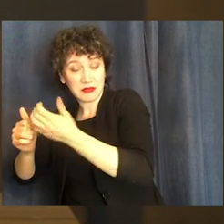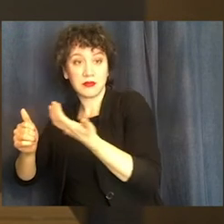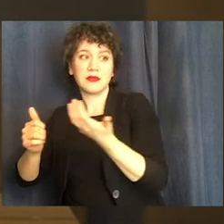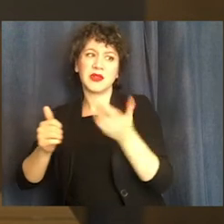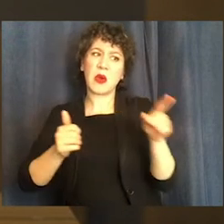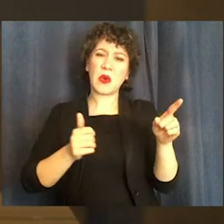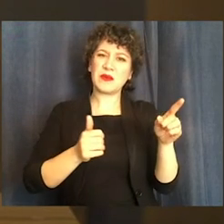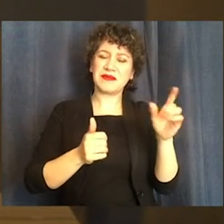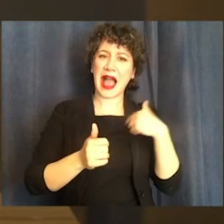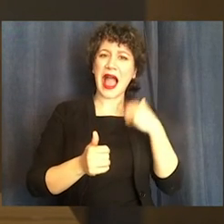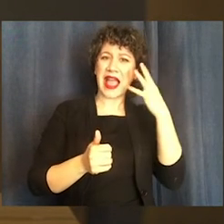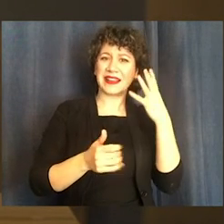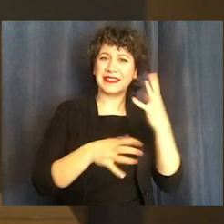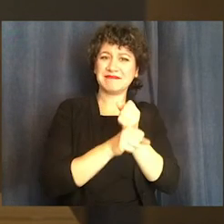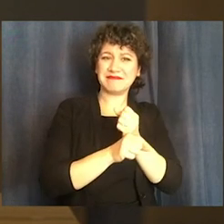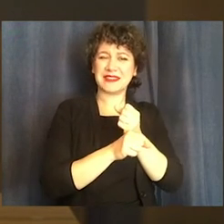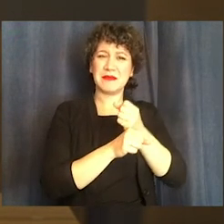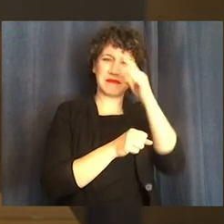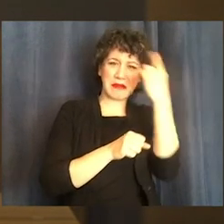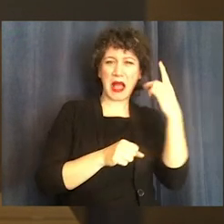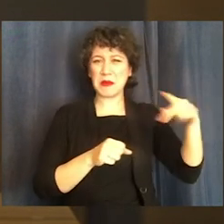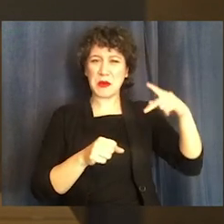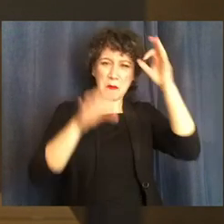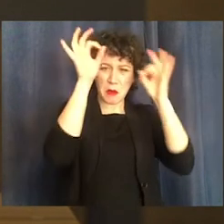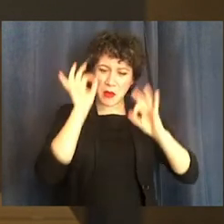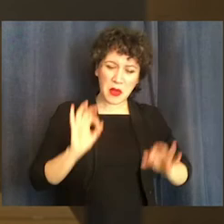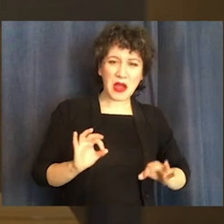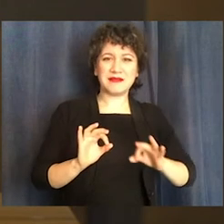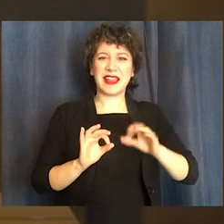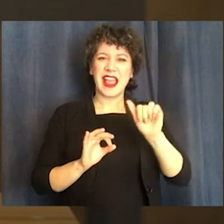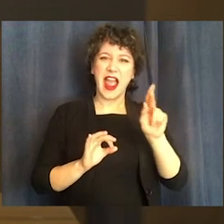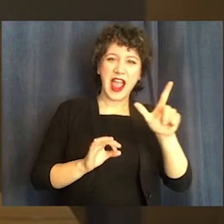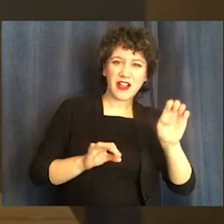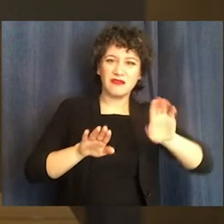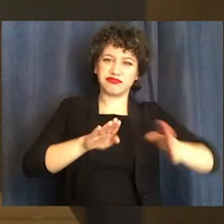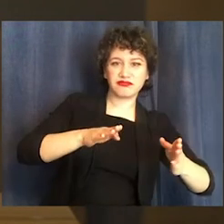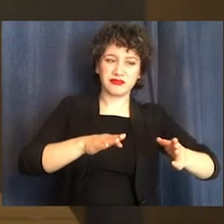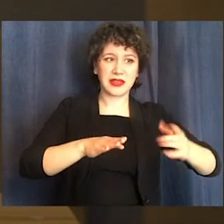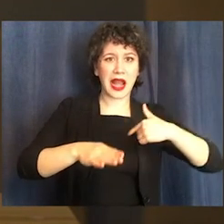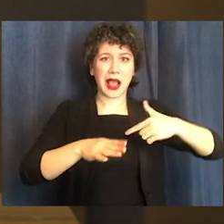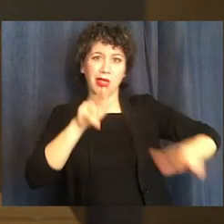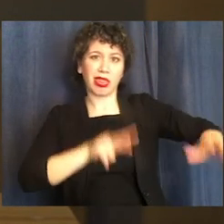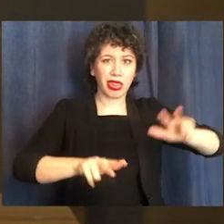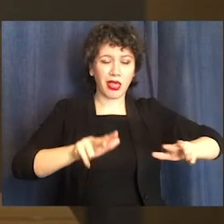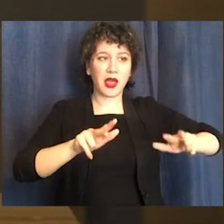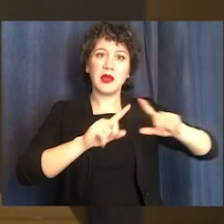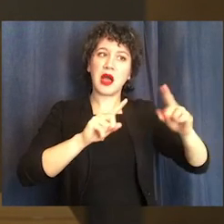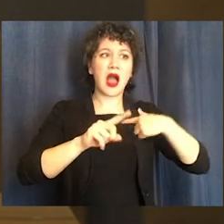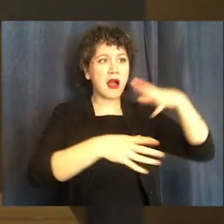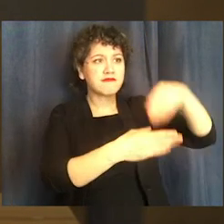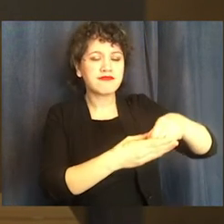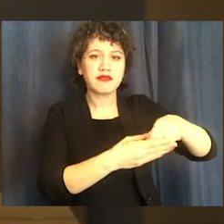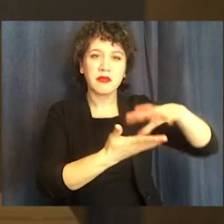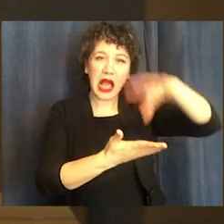new understanding of my clumsiness on land, from participating in the sport, I learned a new skill and made many friends along